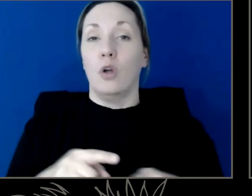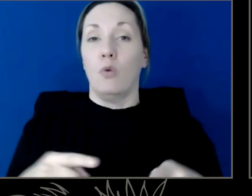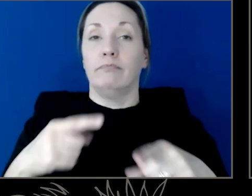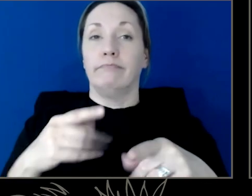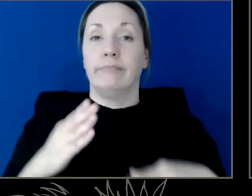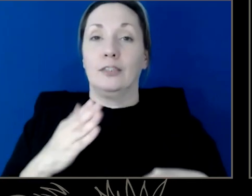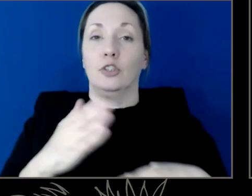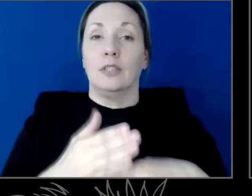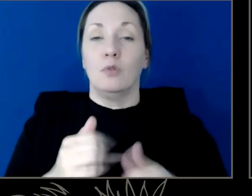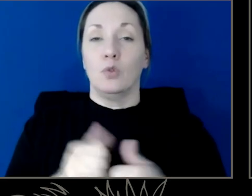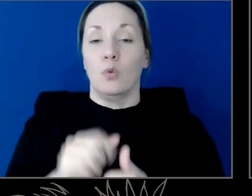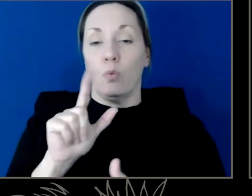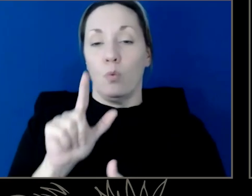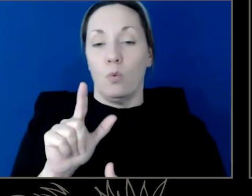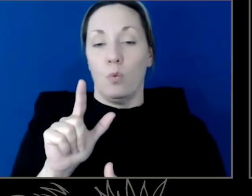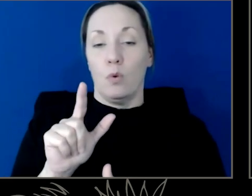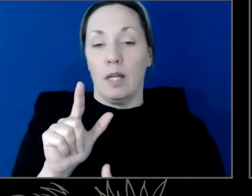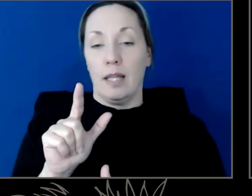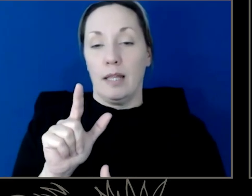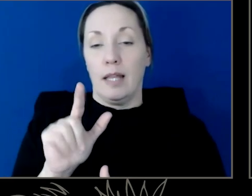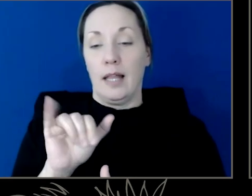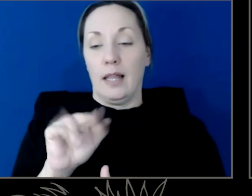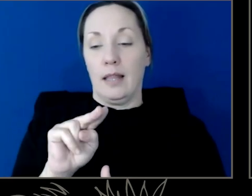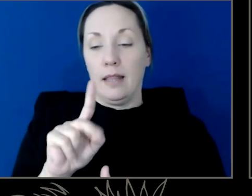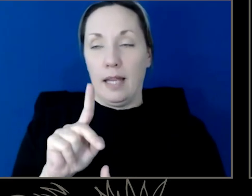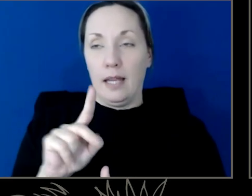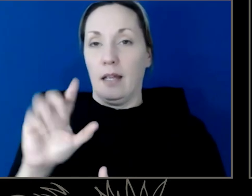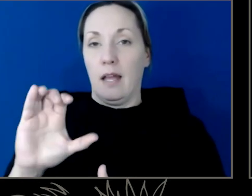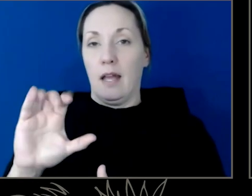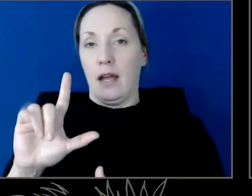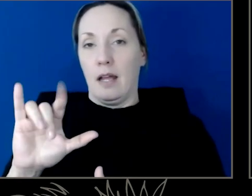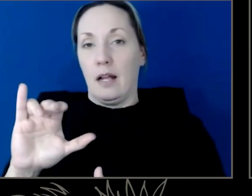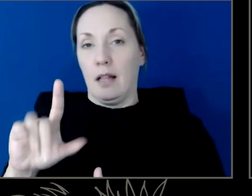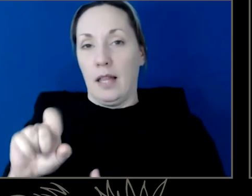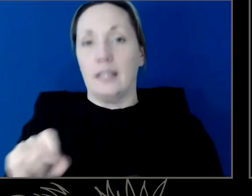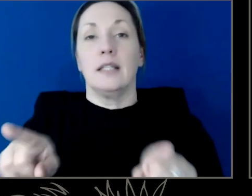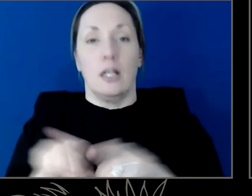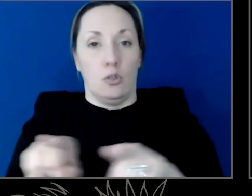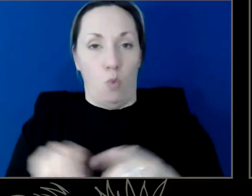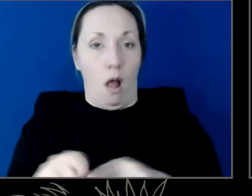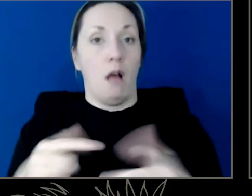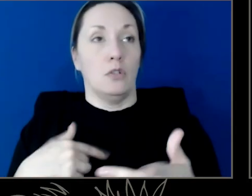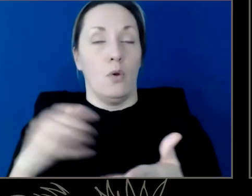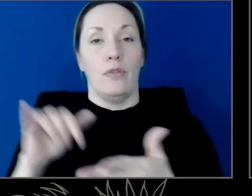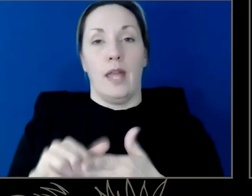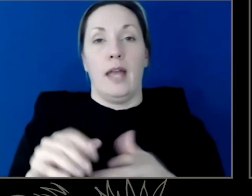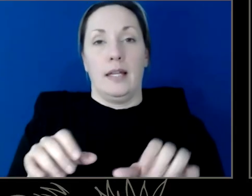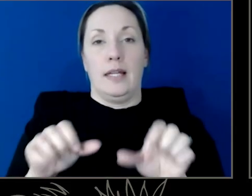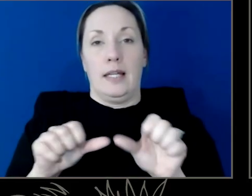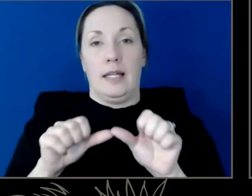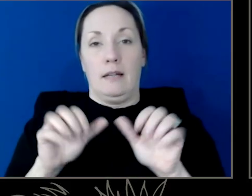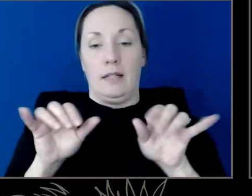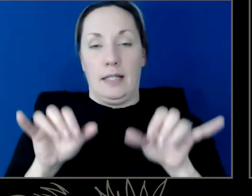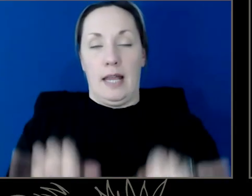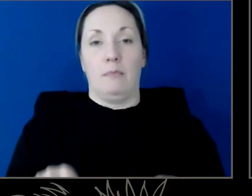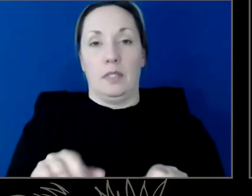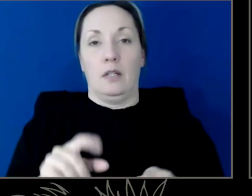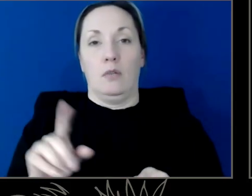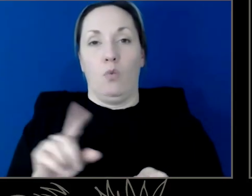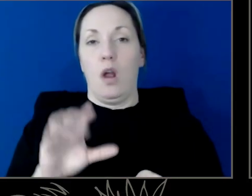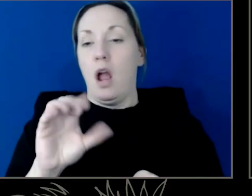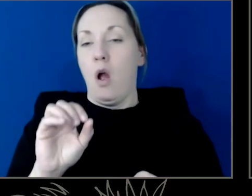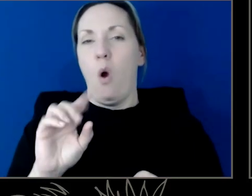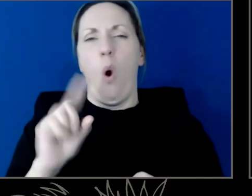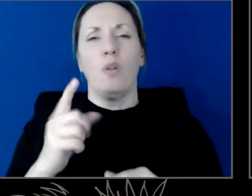requests with link clicks as well. So it does it with forms and link clicks. So that keeps it where the